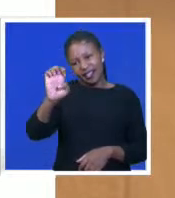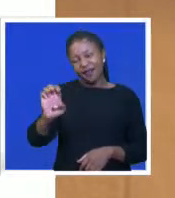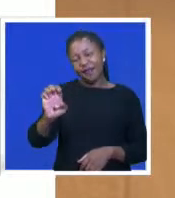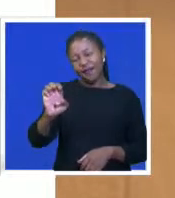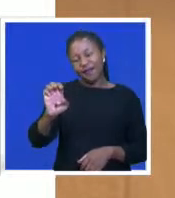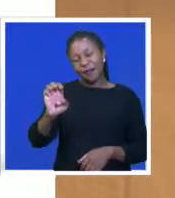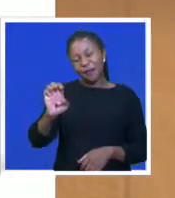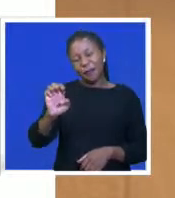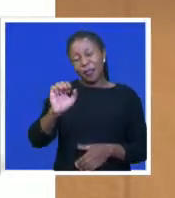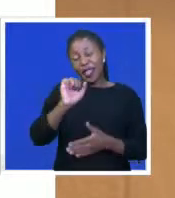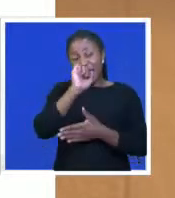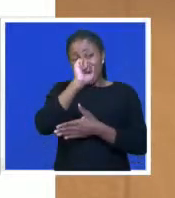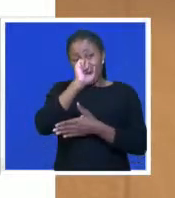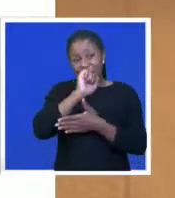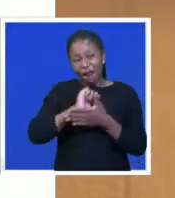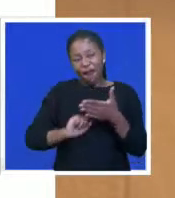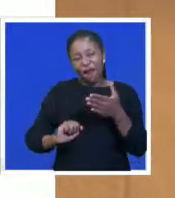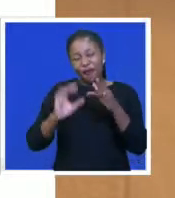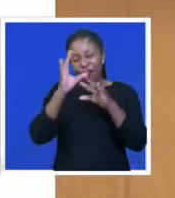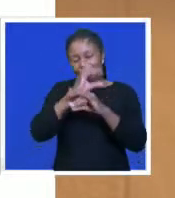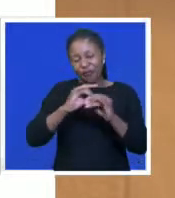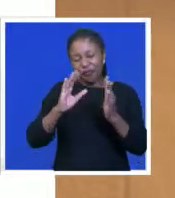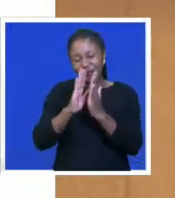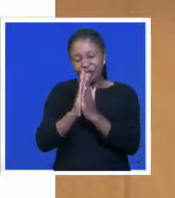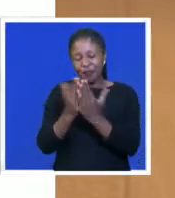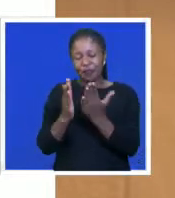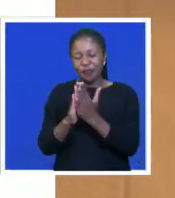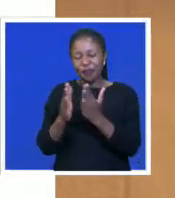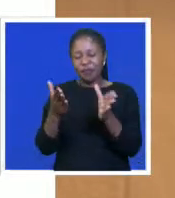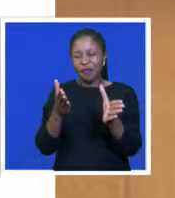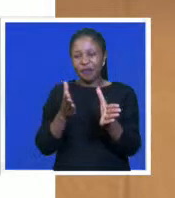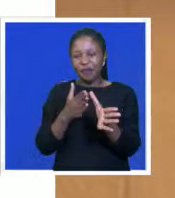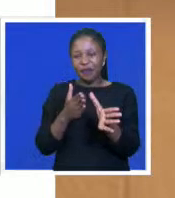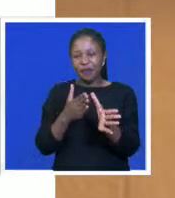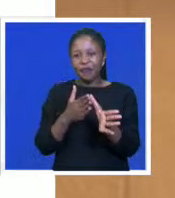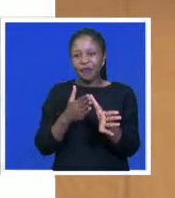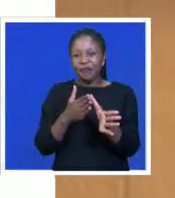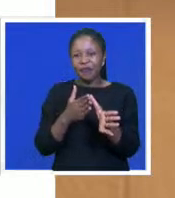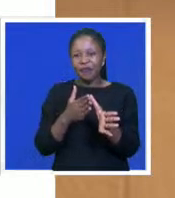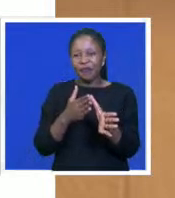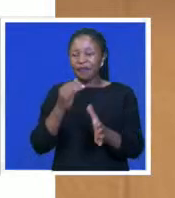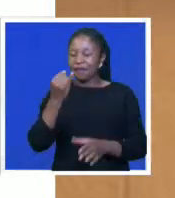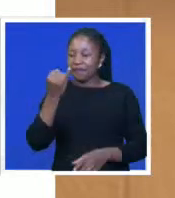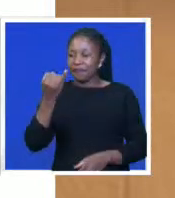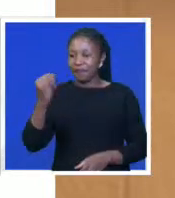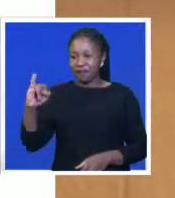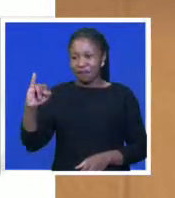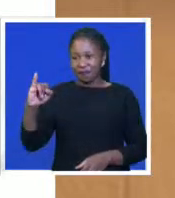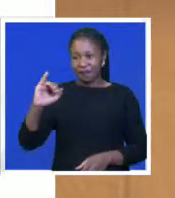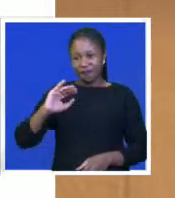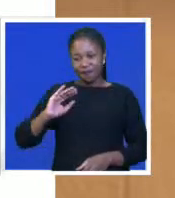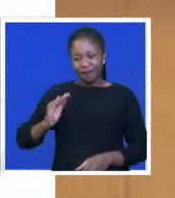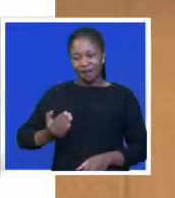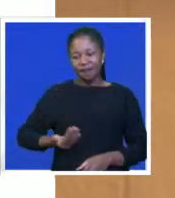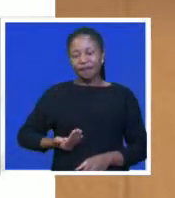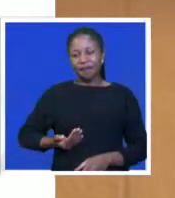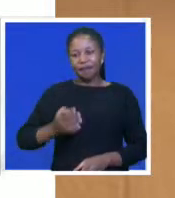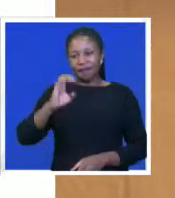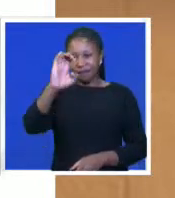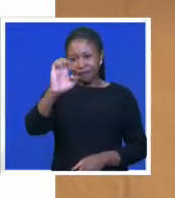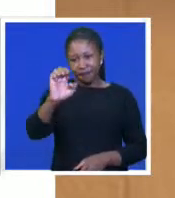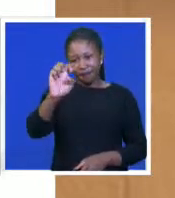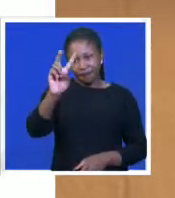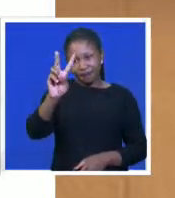Bible, Eve was the first woman. The third question I asked you